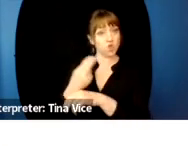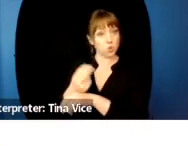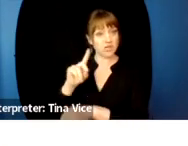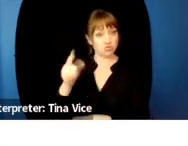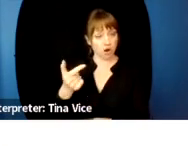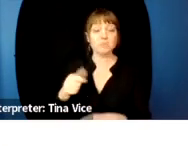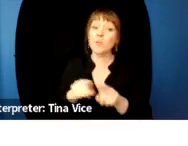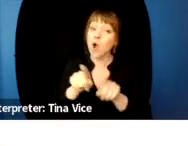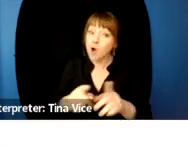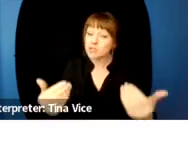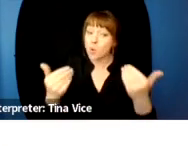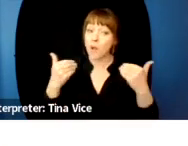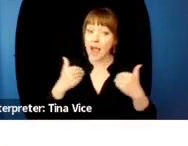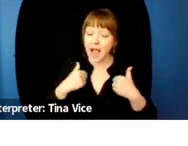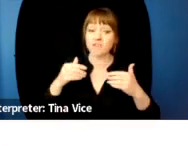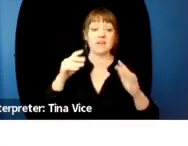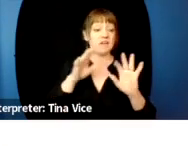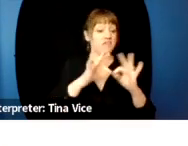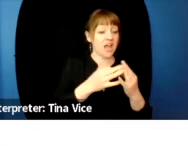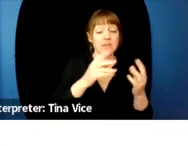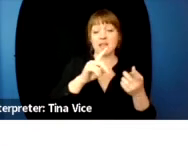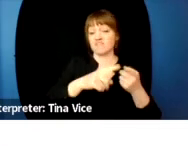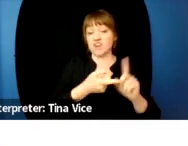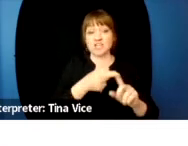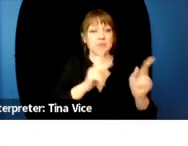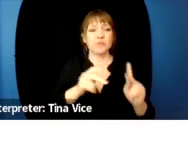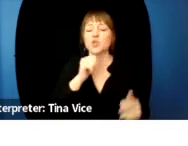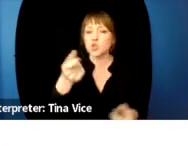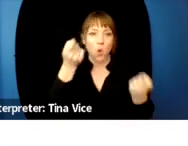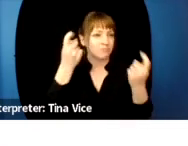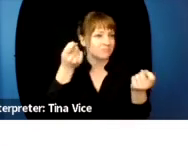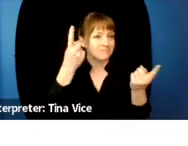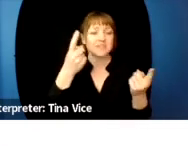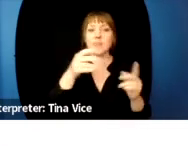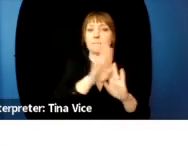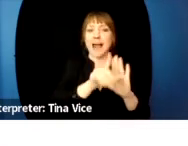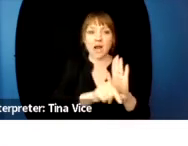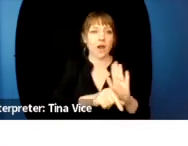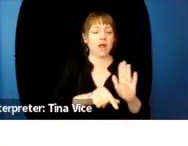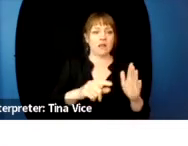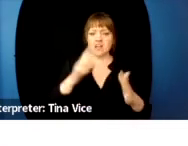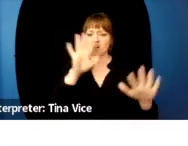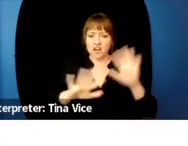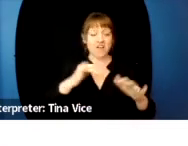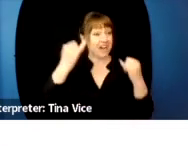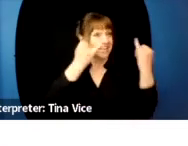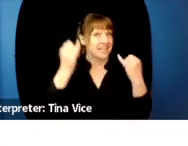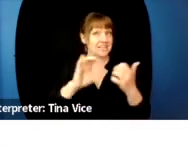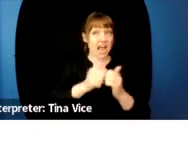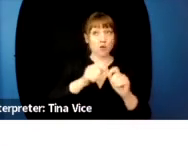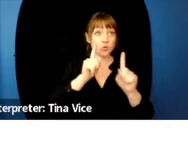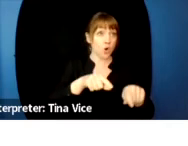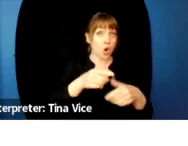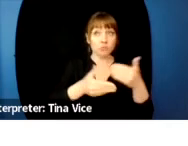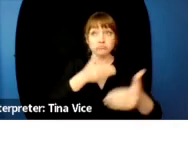who don't have a background, and so they have ideas about what's the right way to move forward. They might have ideas about what is or